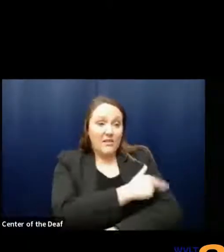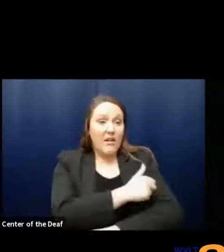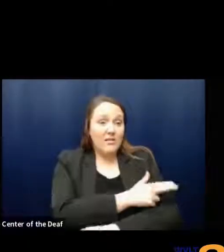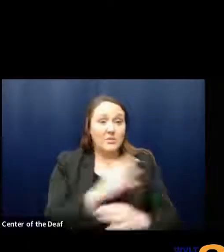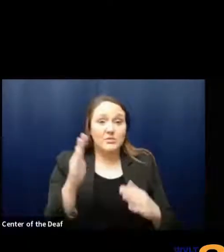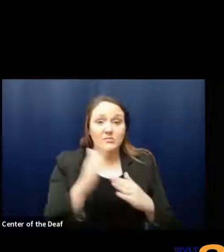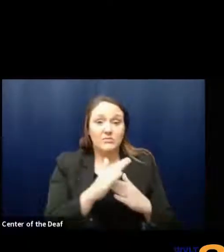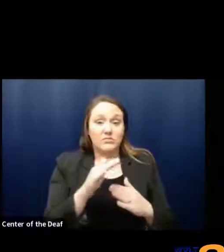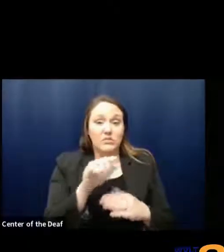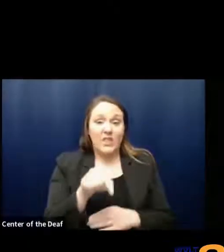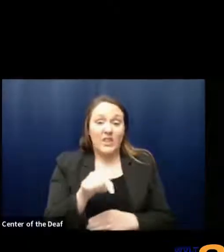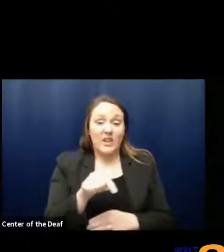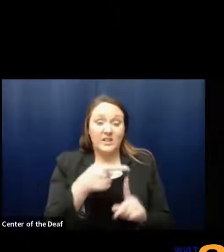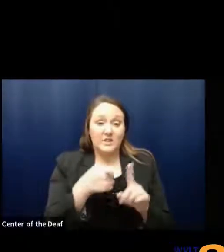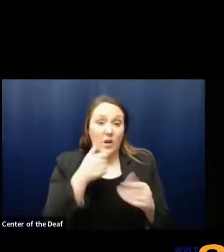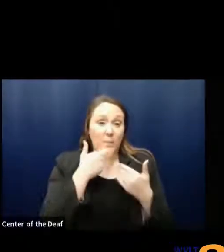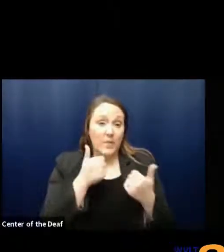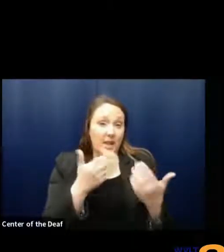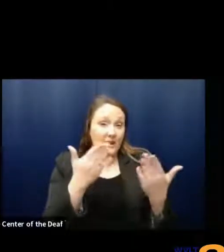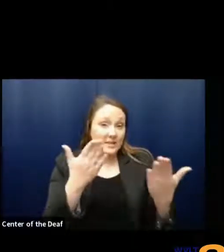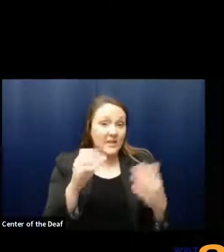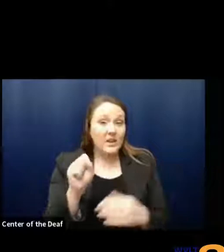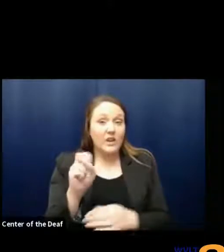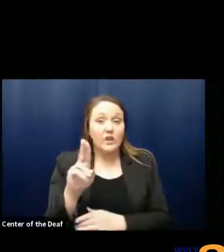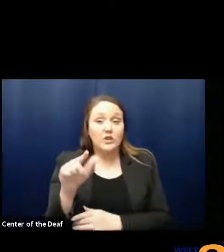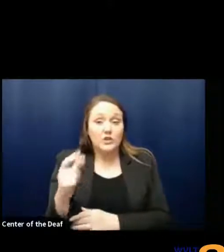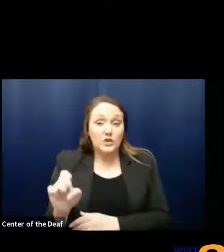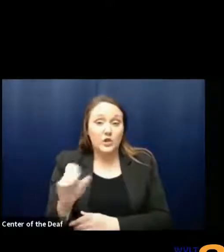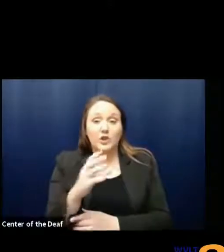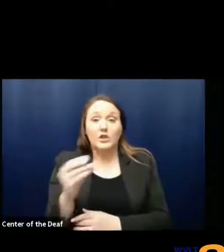the Thanksgiving surge, and what does this say about Christmas?